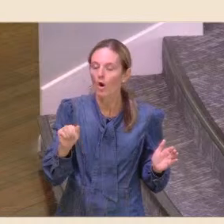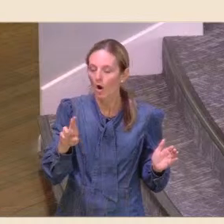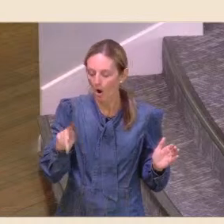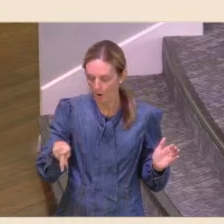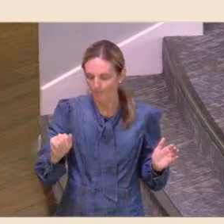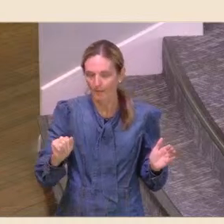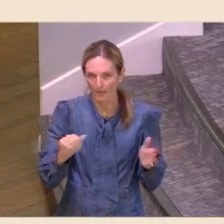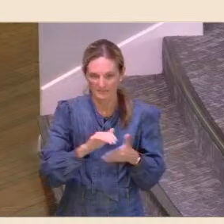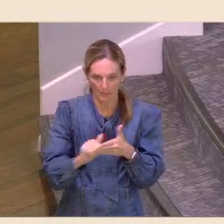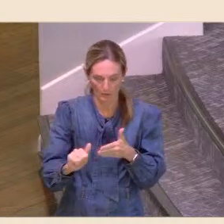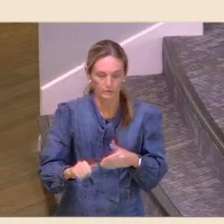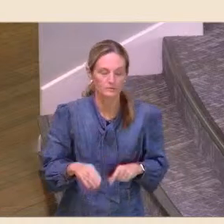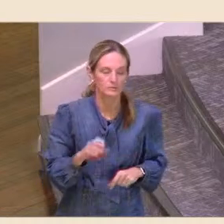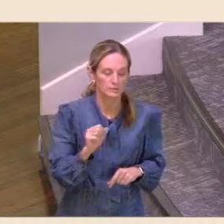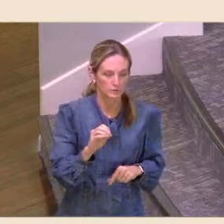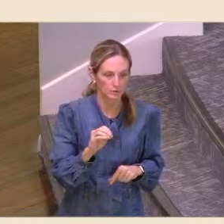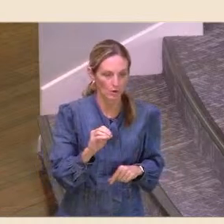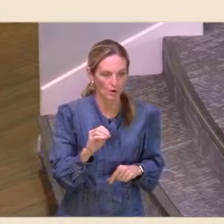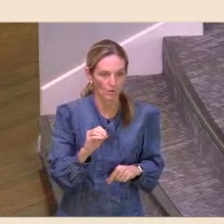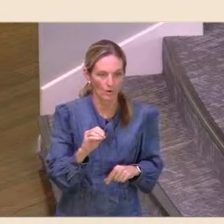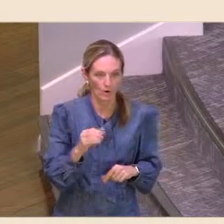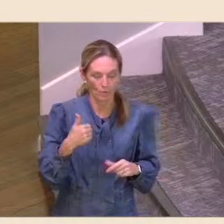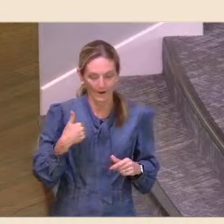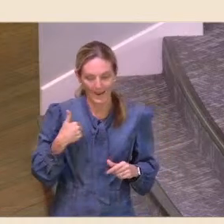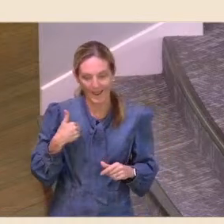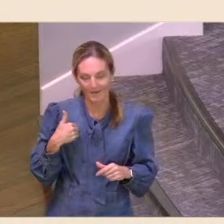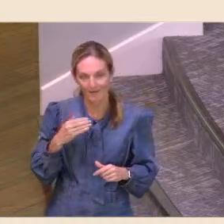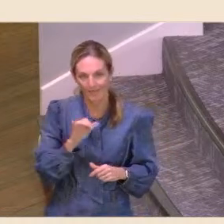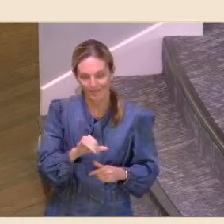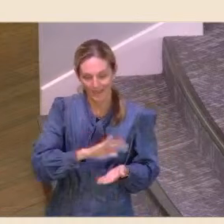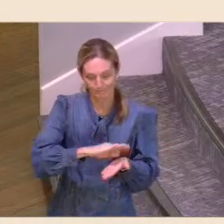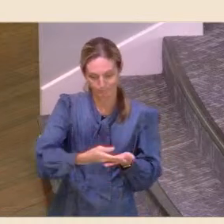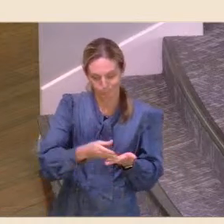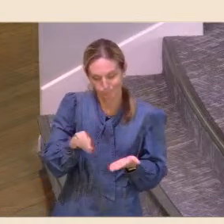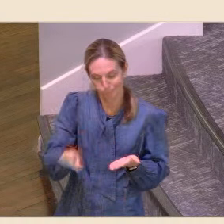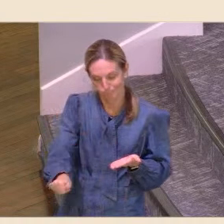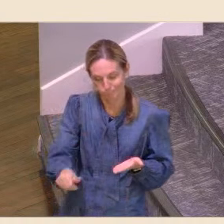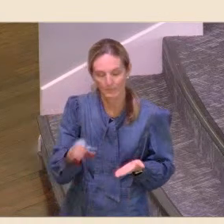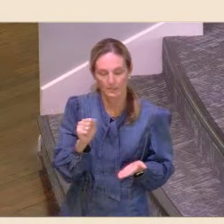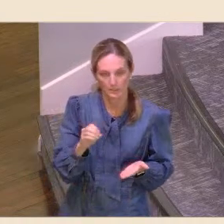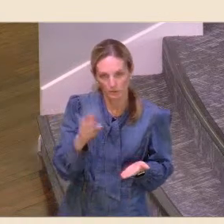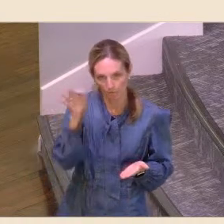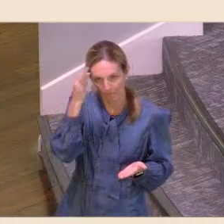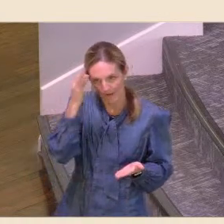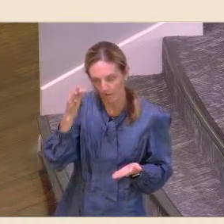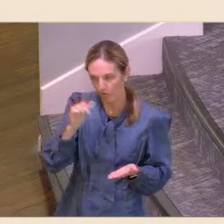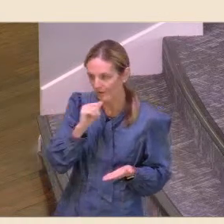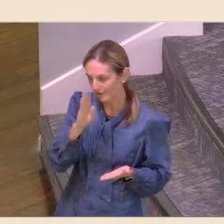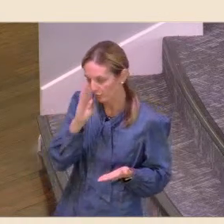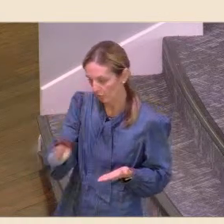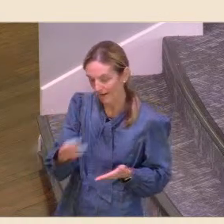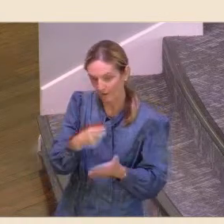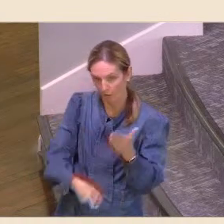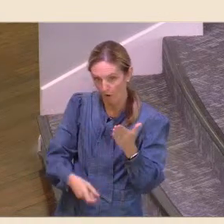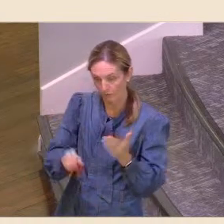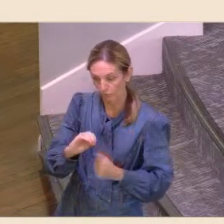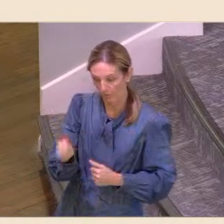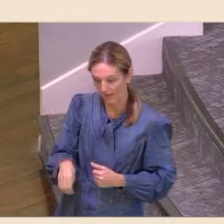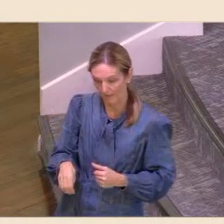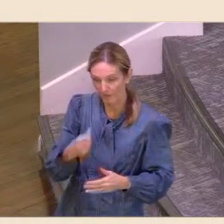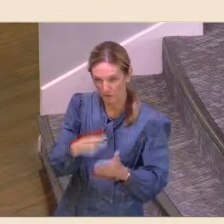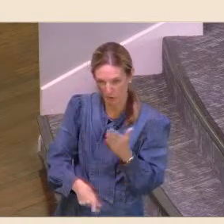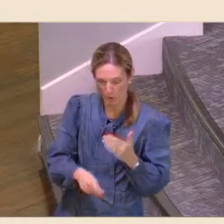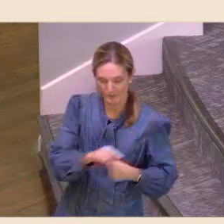spent, the allowable federal indirect cost rate that we're allowed to charge those programs goes